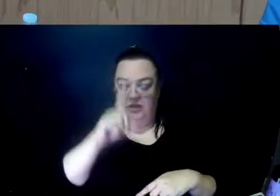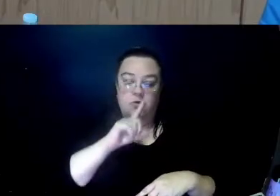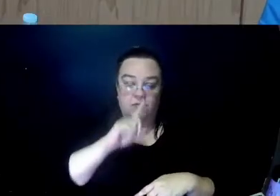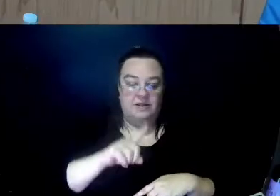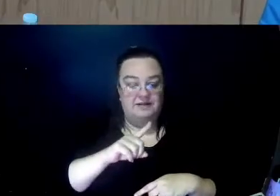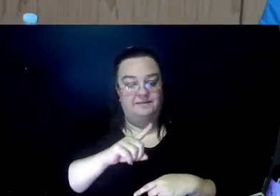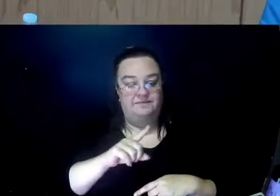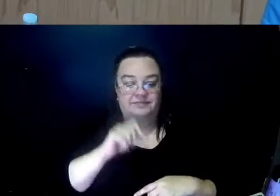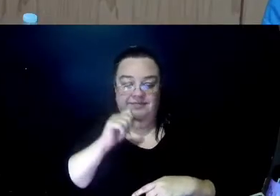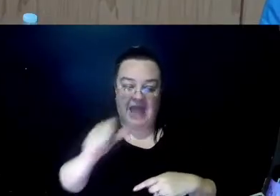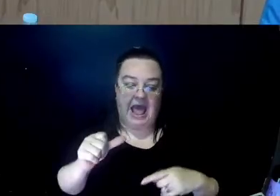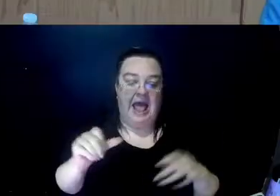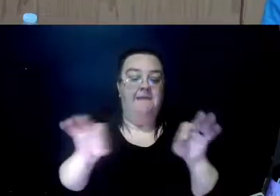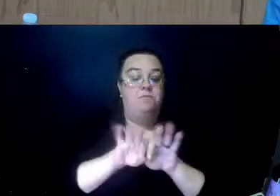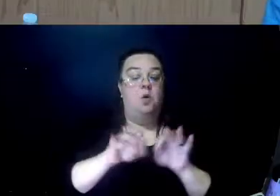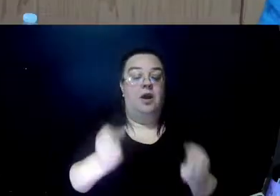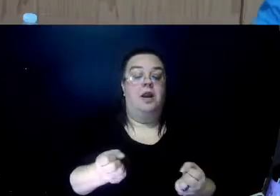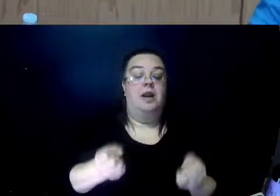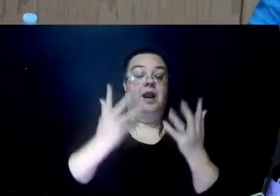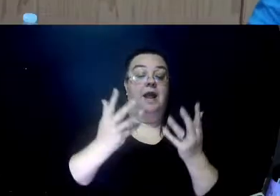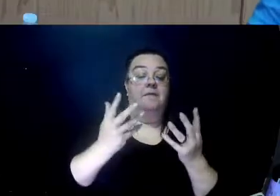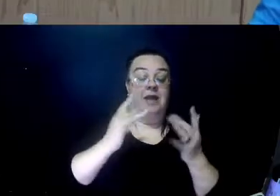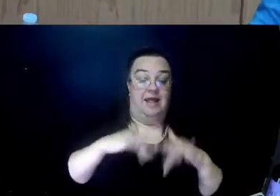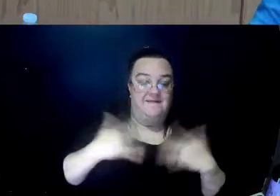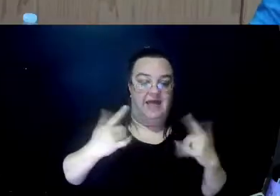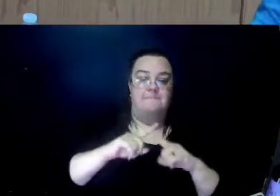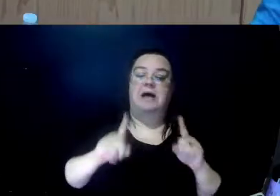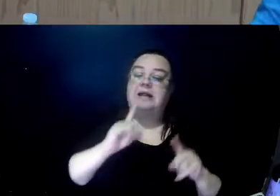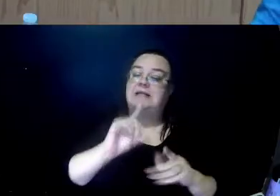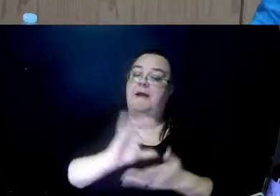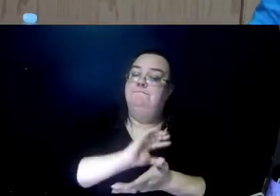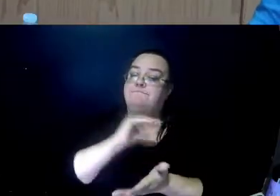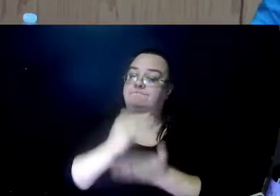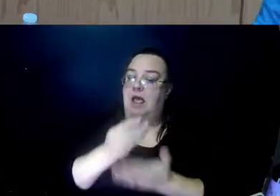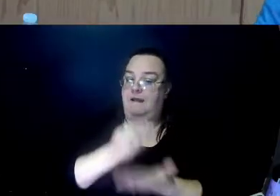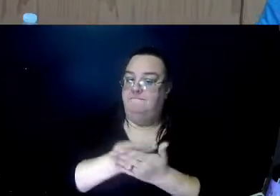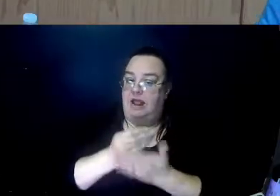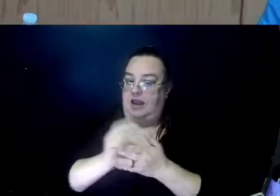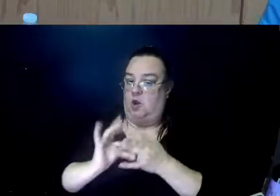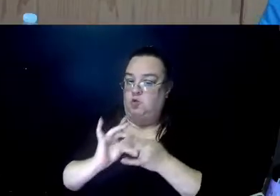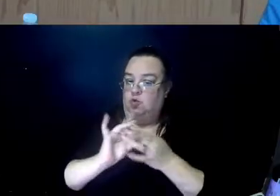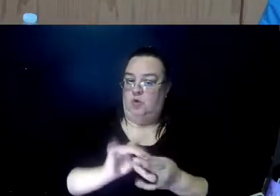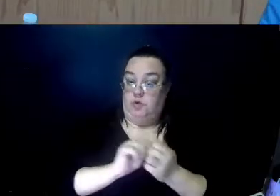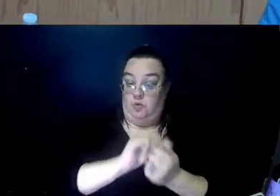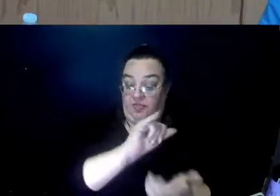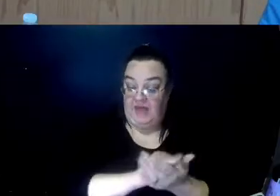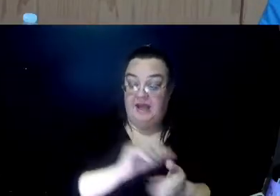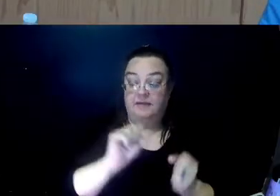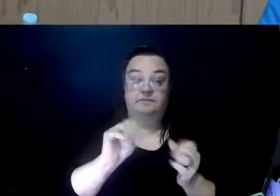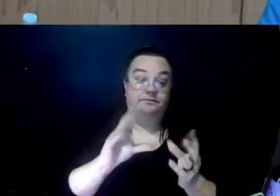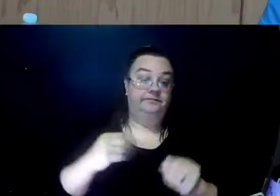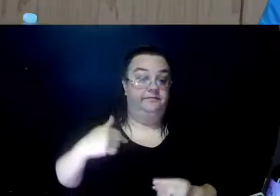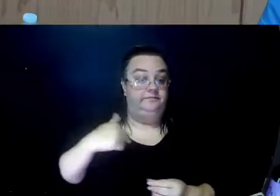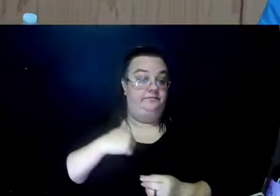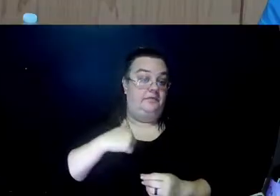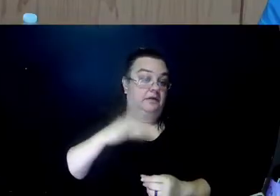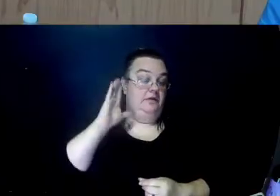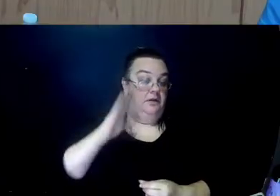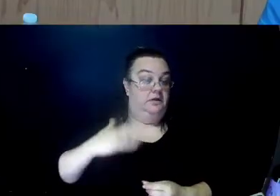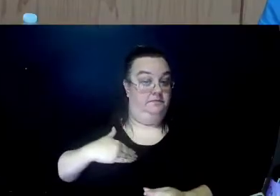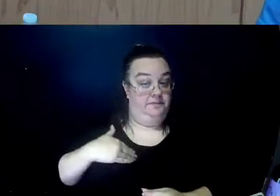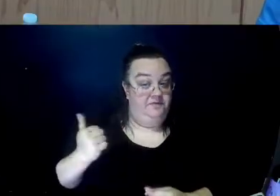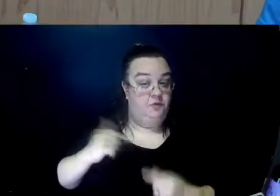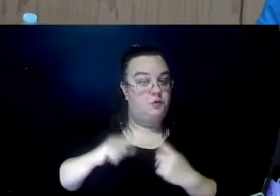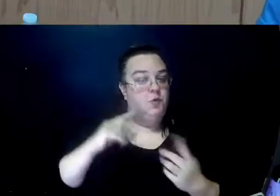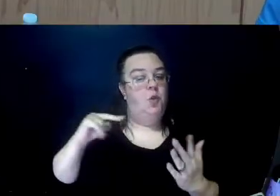important than the number of events, it's the amount of money that's associated with that. So I would prefer to look at